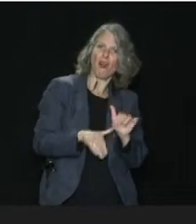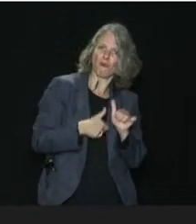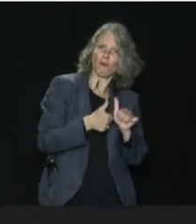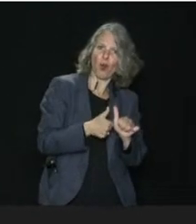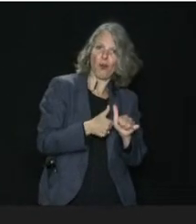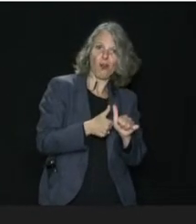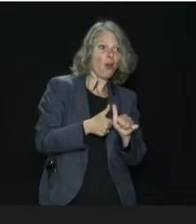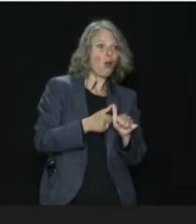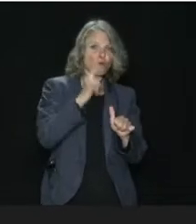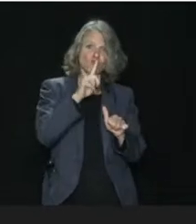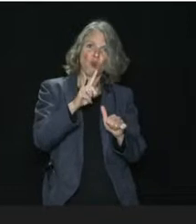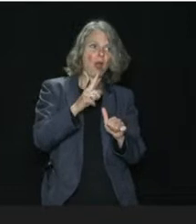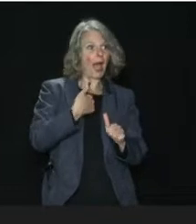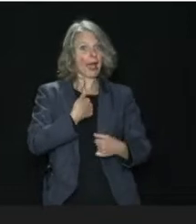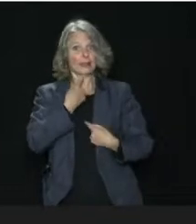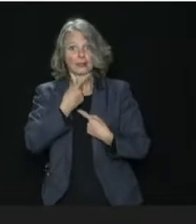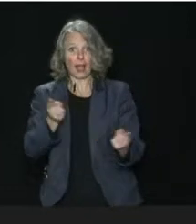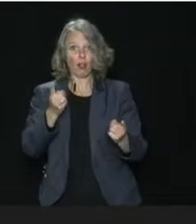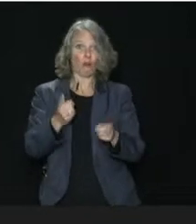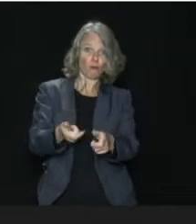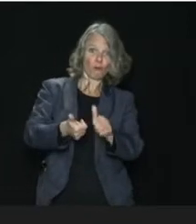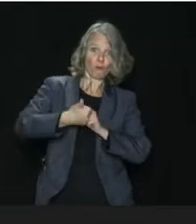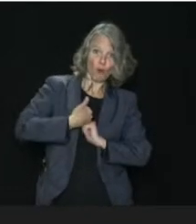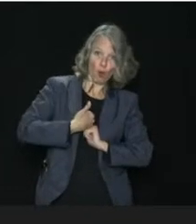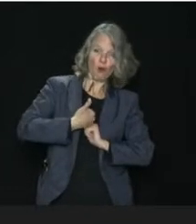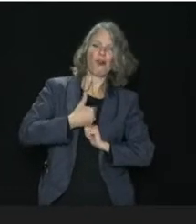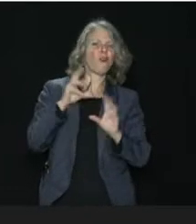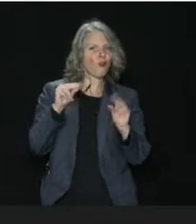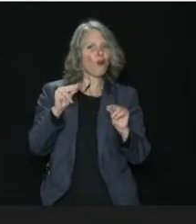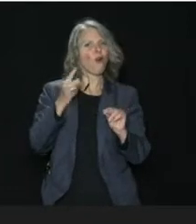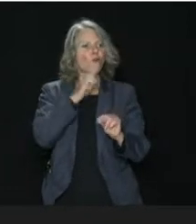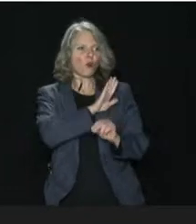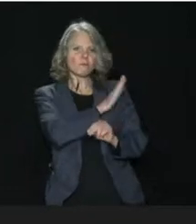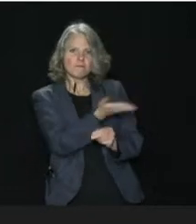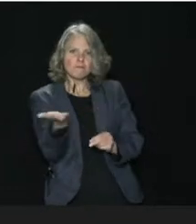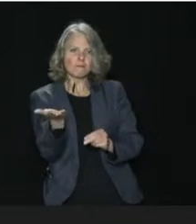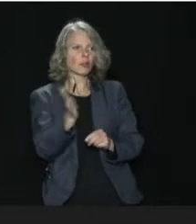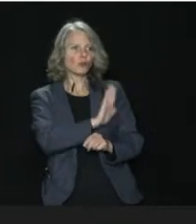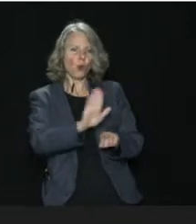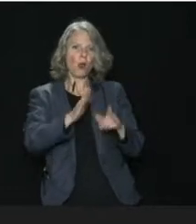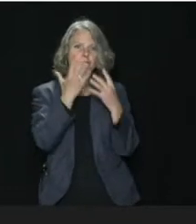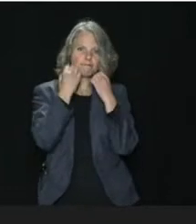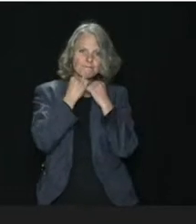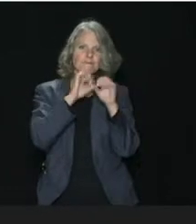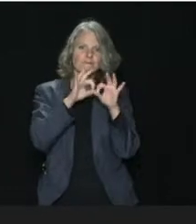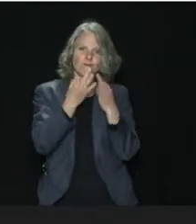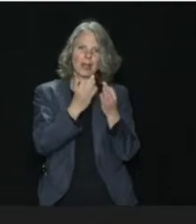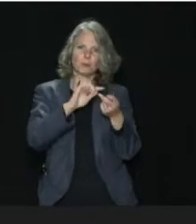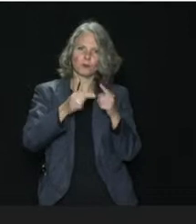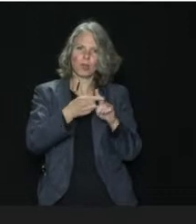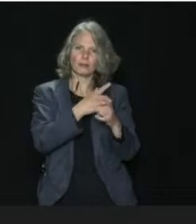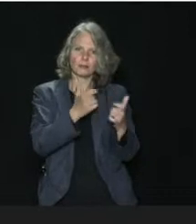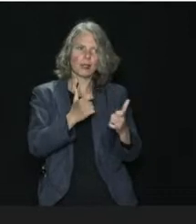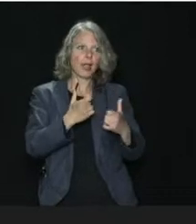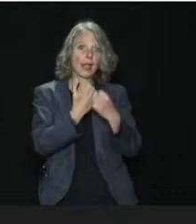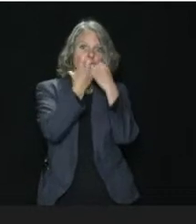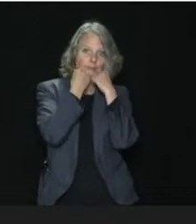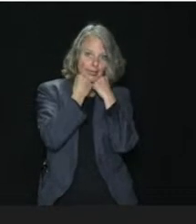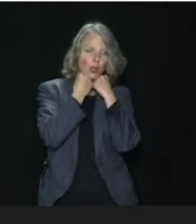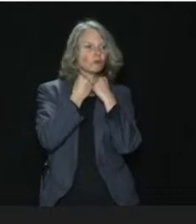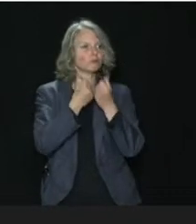any politician. Do it for someone in your life that you care about. Do it because you respect your fellow